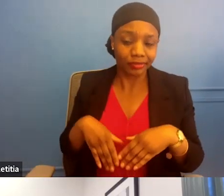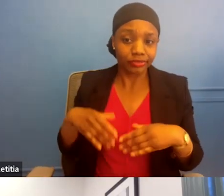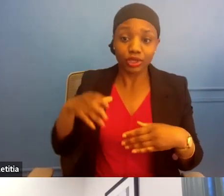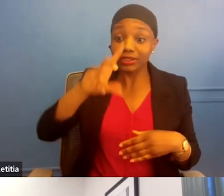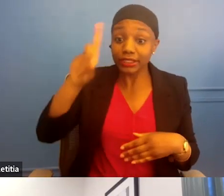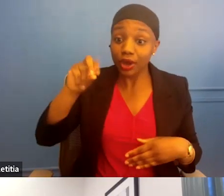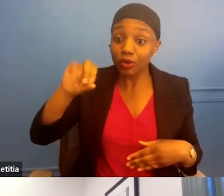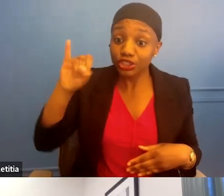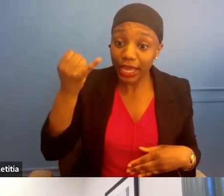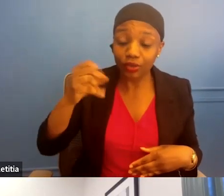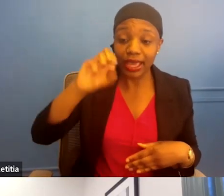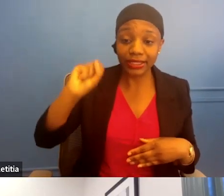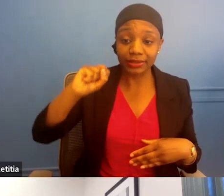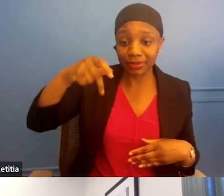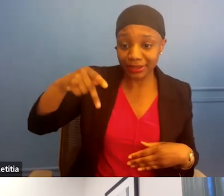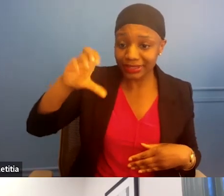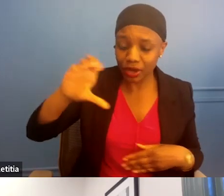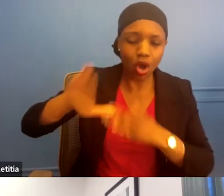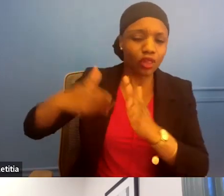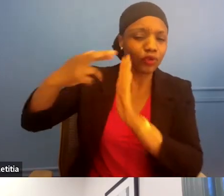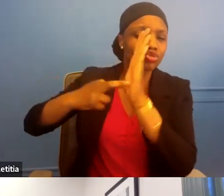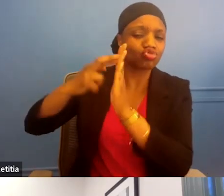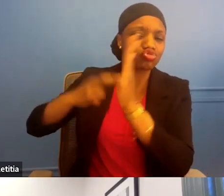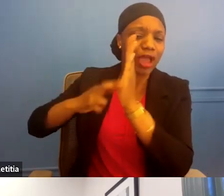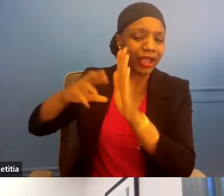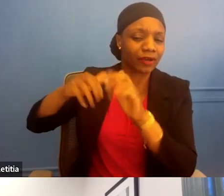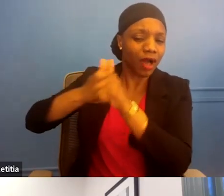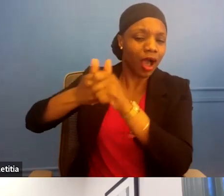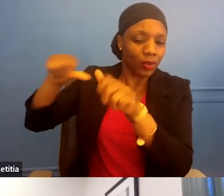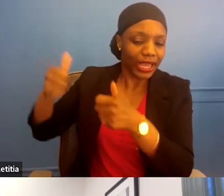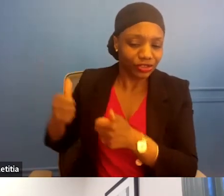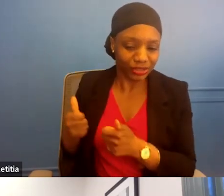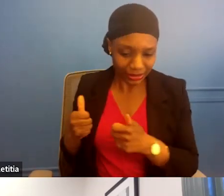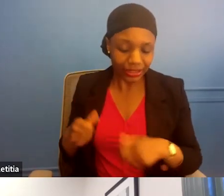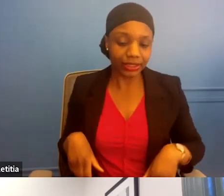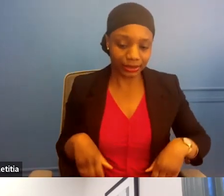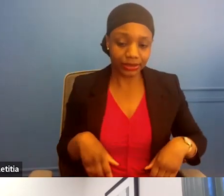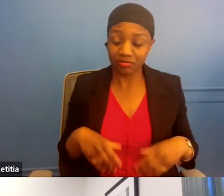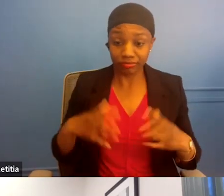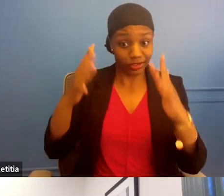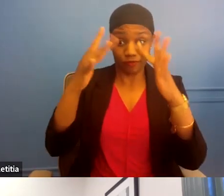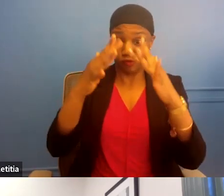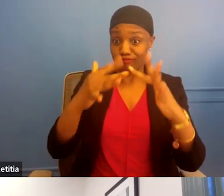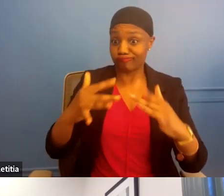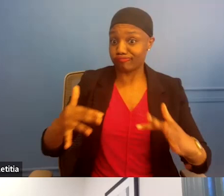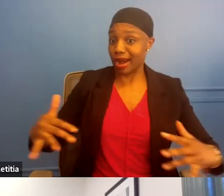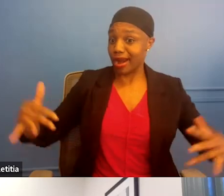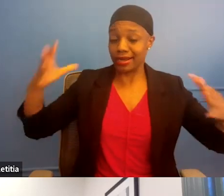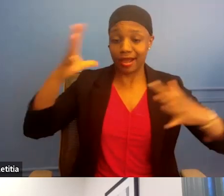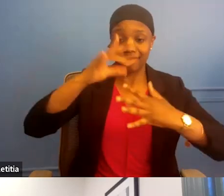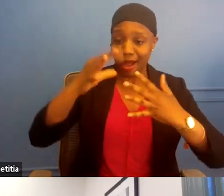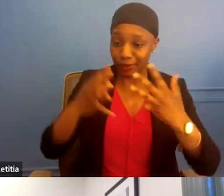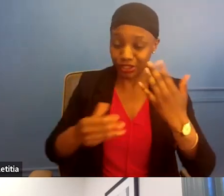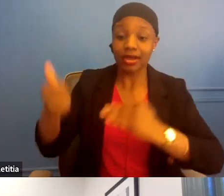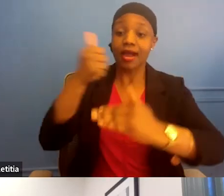DOJ or the SEC or all the regulatory agencies. So there's a multiple, you know, variety of options within finance that